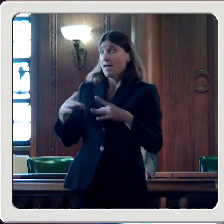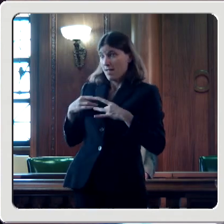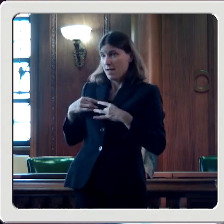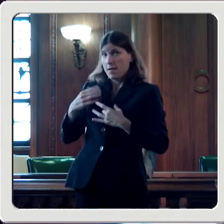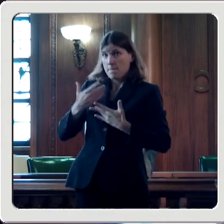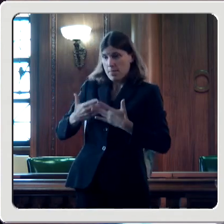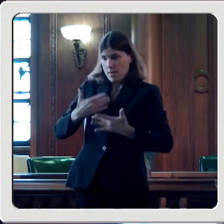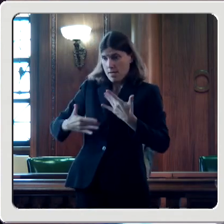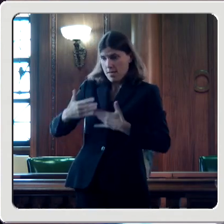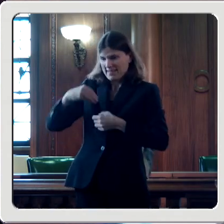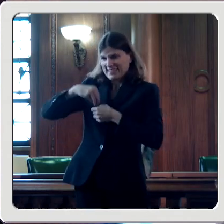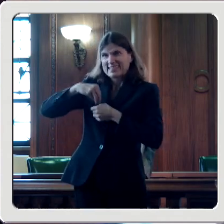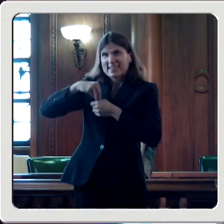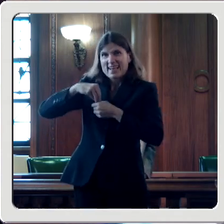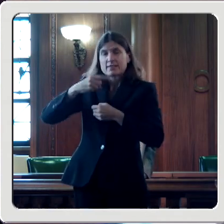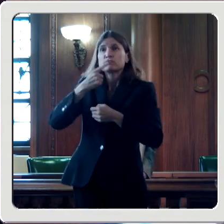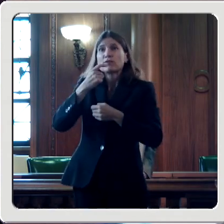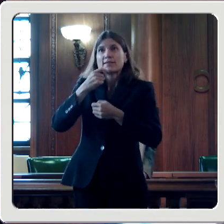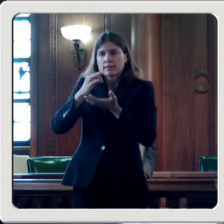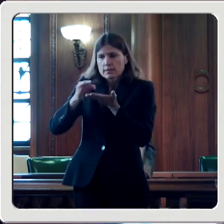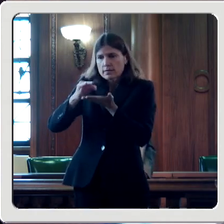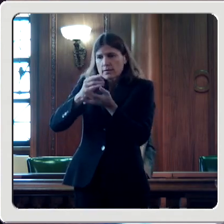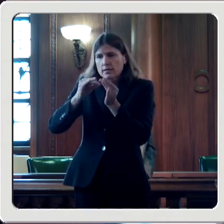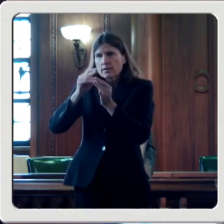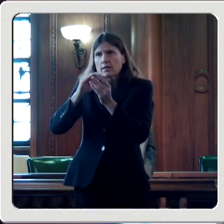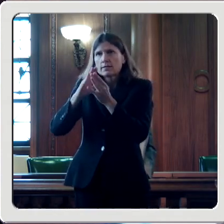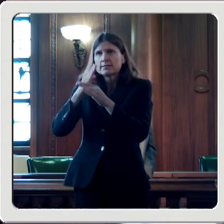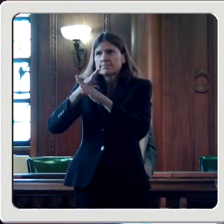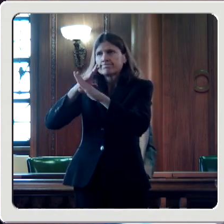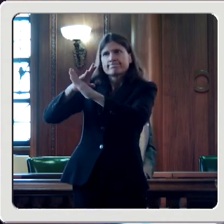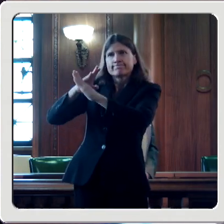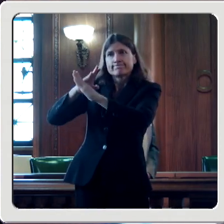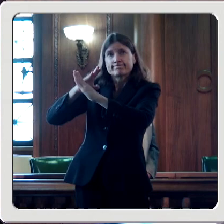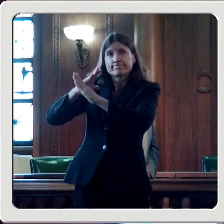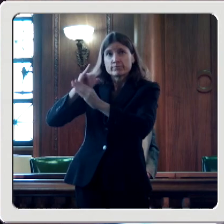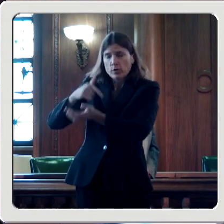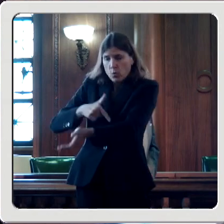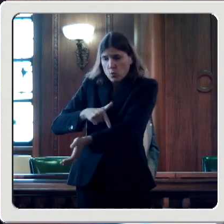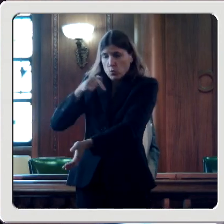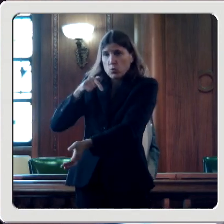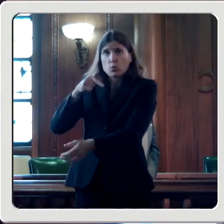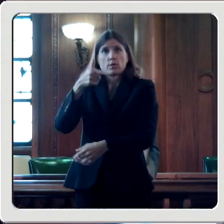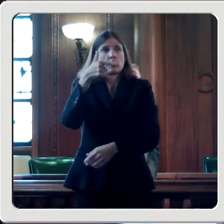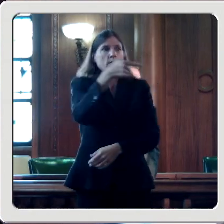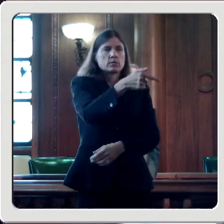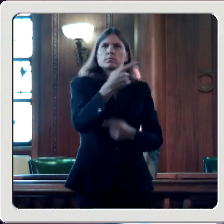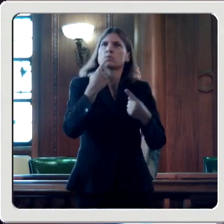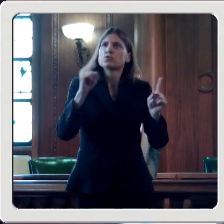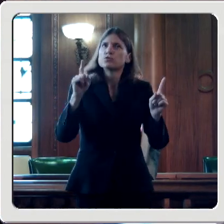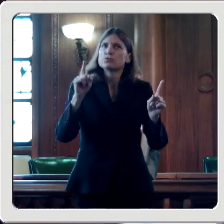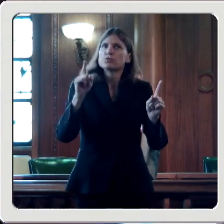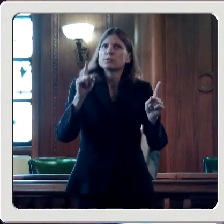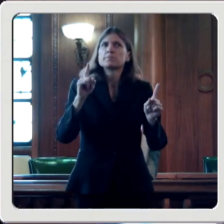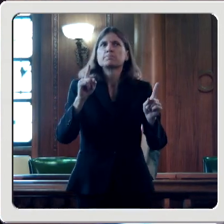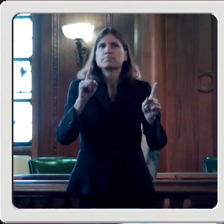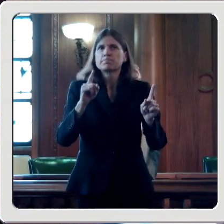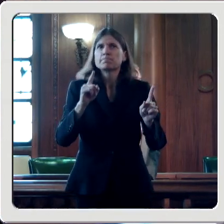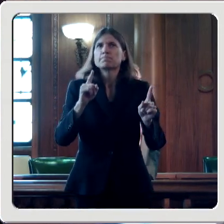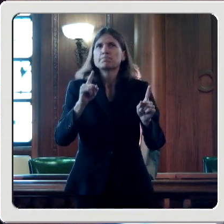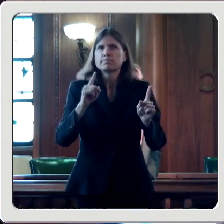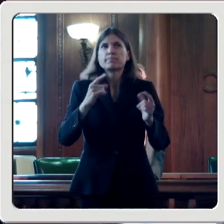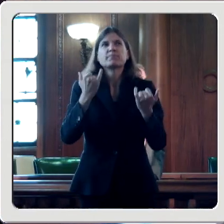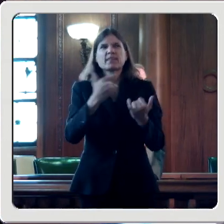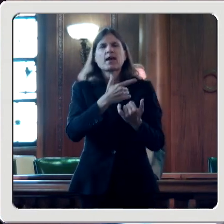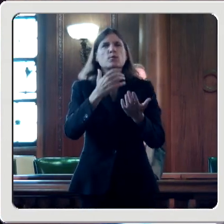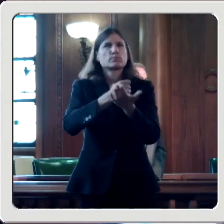Health of New England, participated in one of the few FDA-approved clinical trials regarding convalescent plasma.